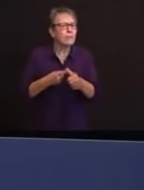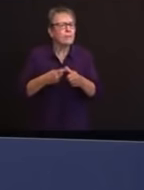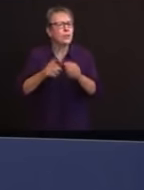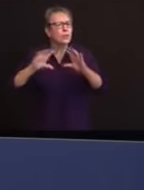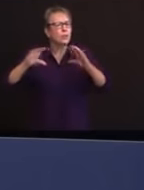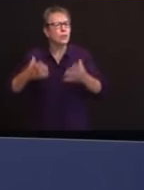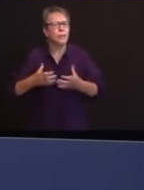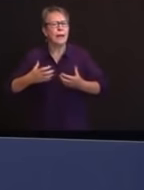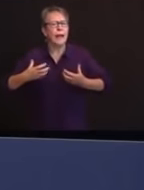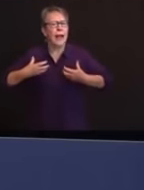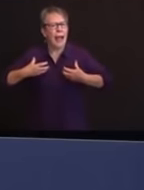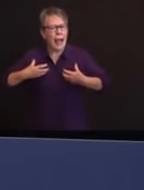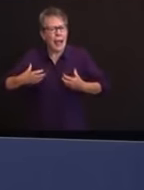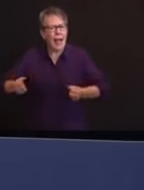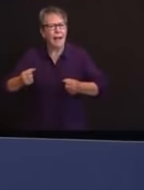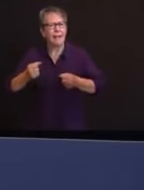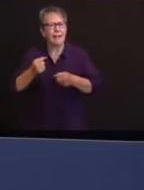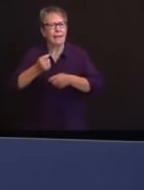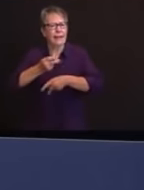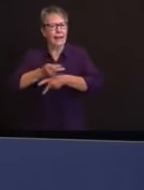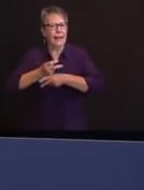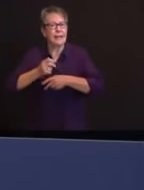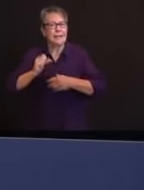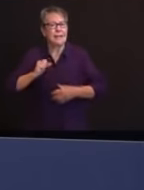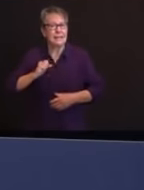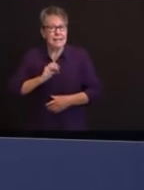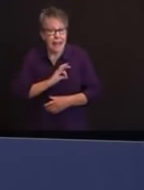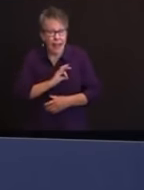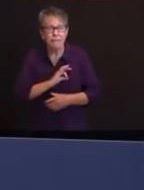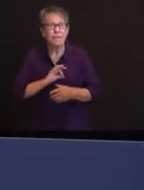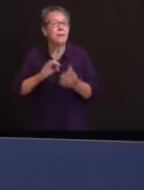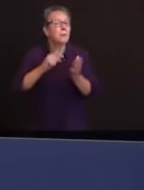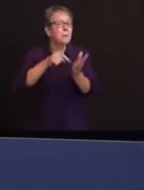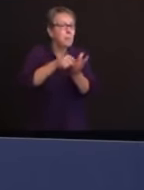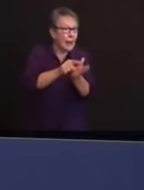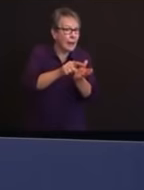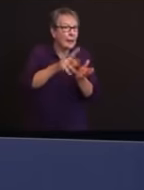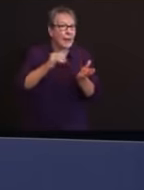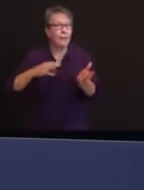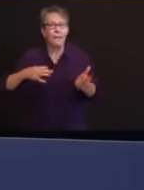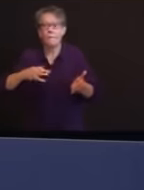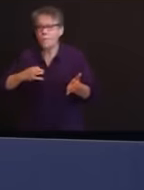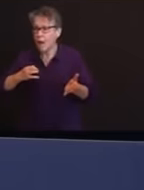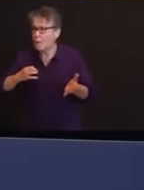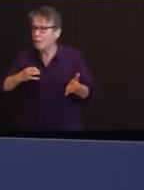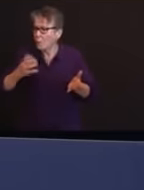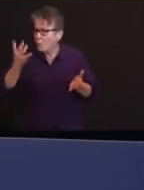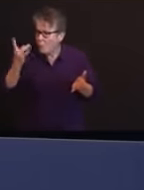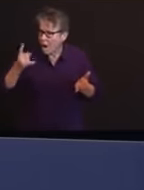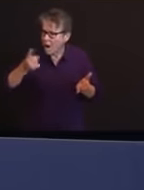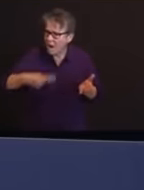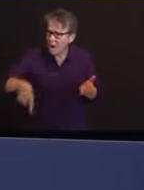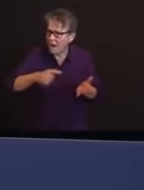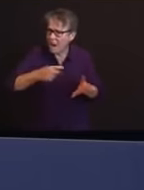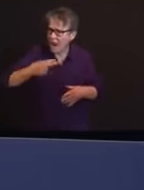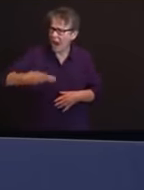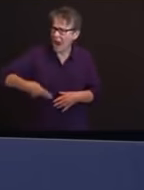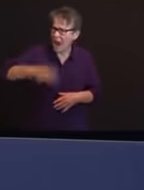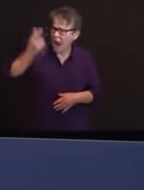paid and unpaid healthcare workers who are at the greatest risk for contracting or coming in contact with